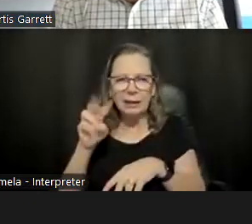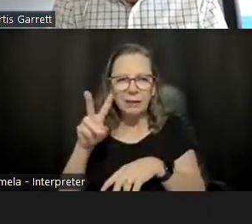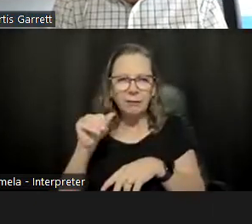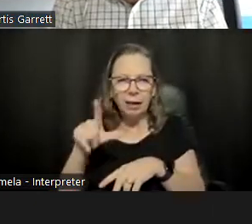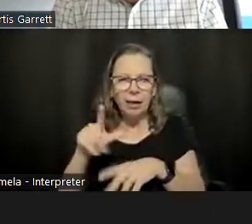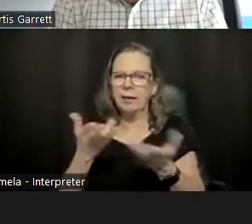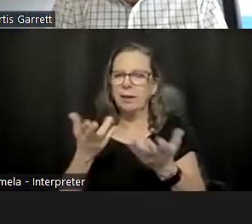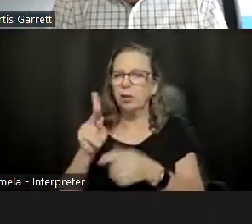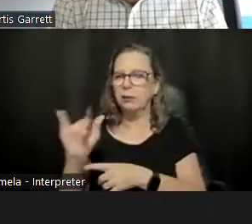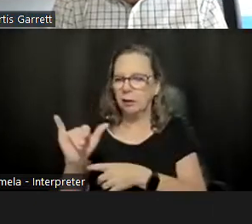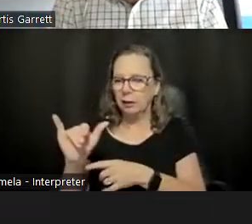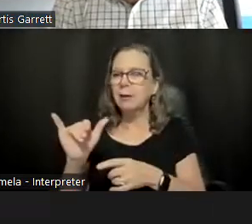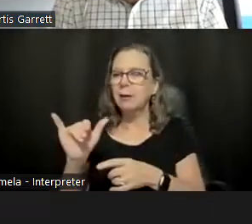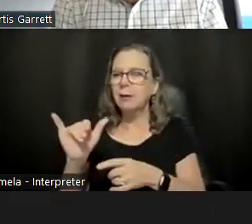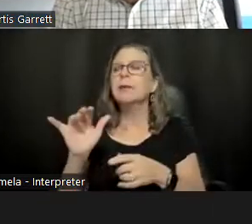Kentucky.